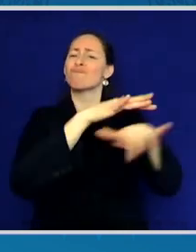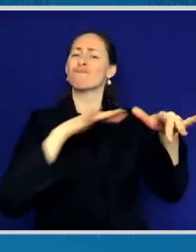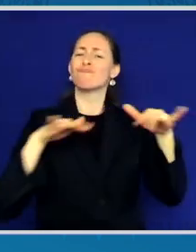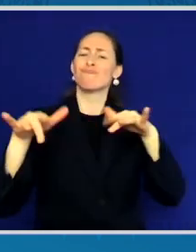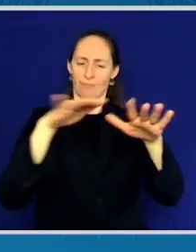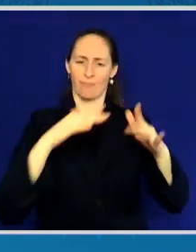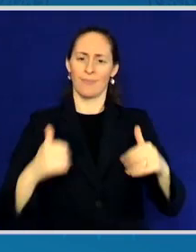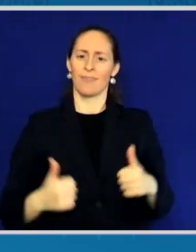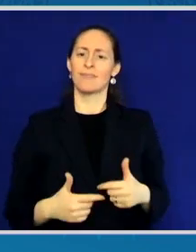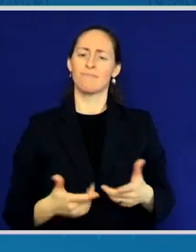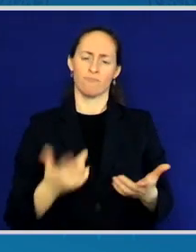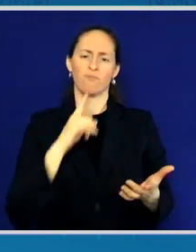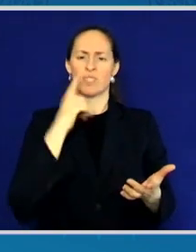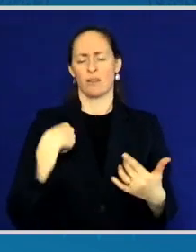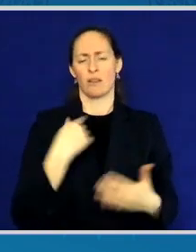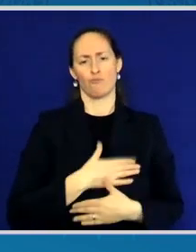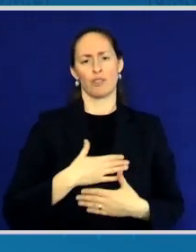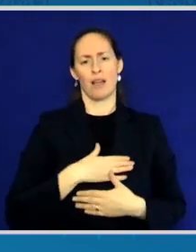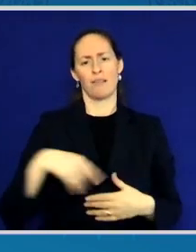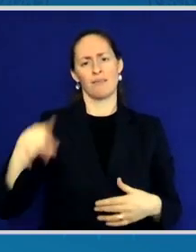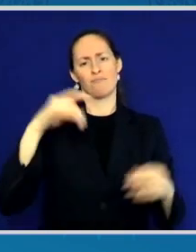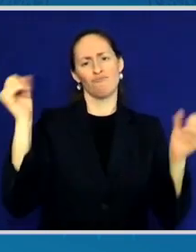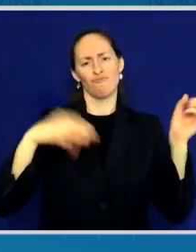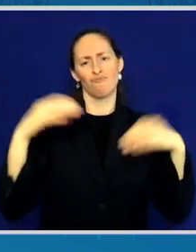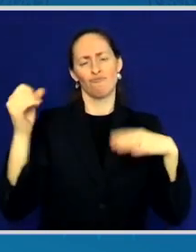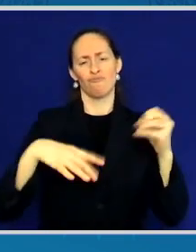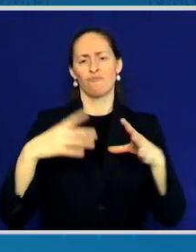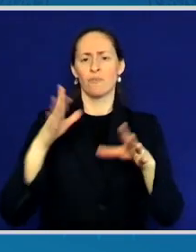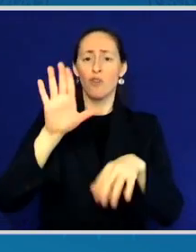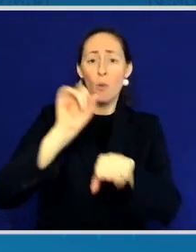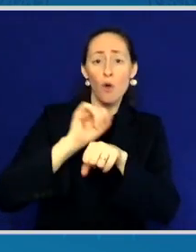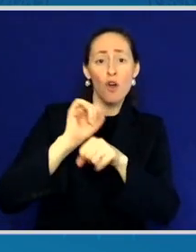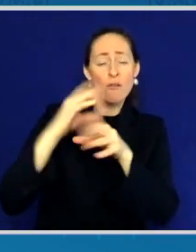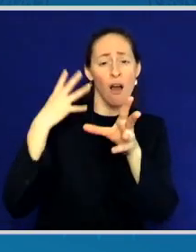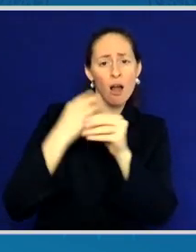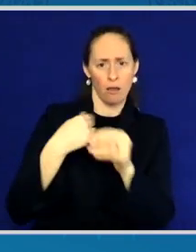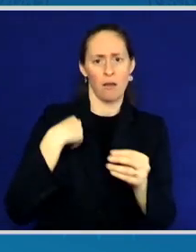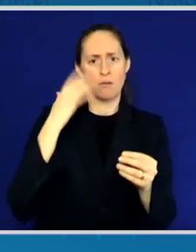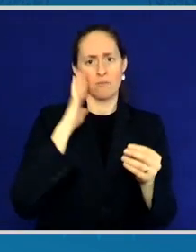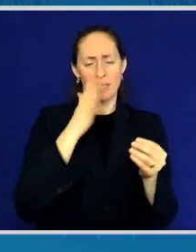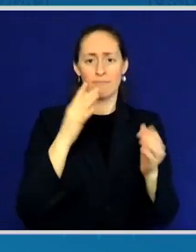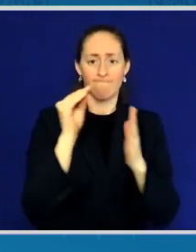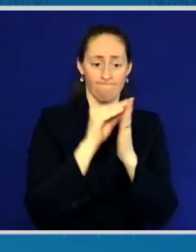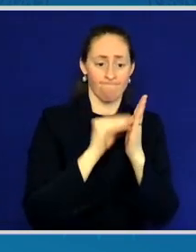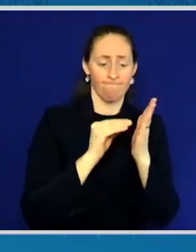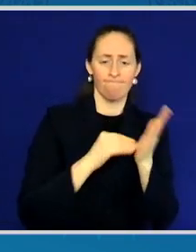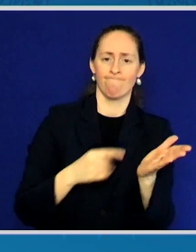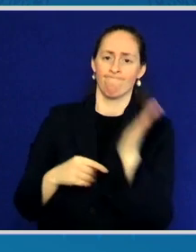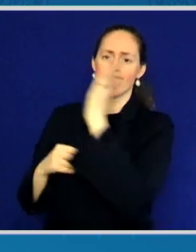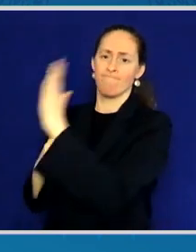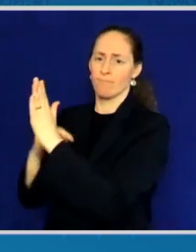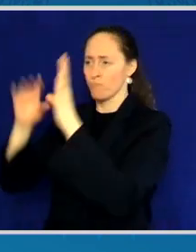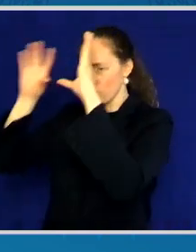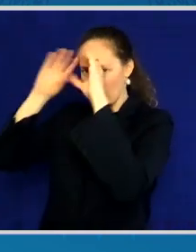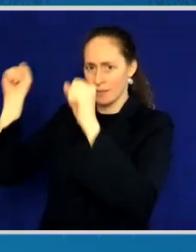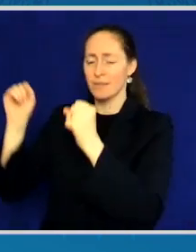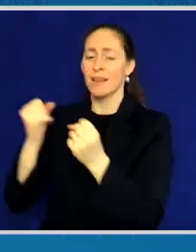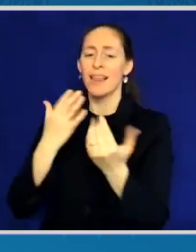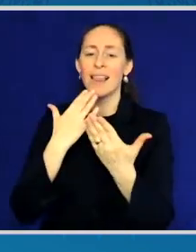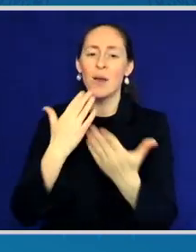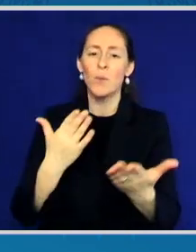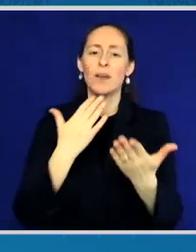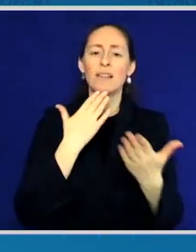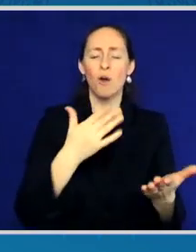I appreciate you all for this conversation and all the work you do, and I plan to highlight it. And, of course, the President thanks you for the work that you are doing as a great model for what our